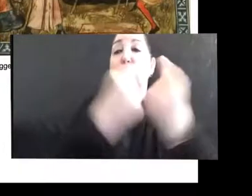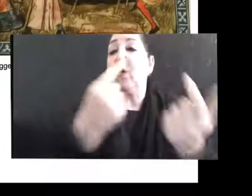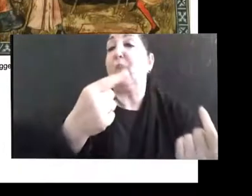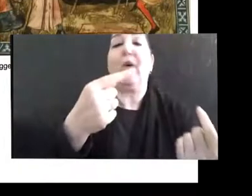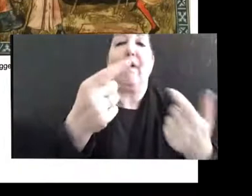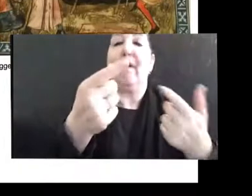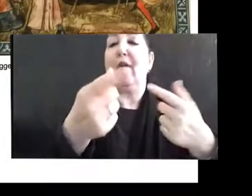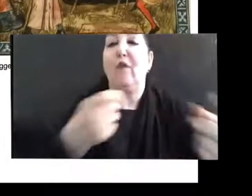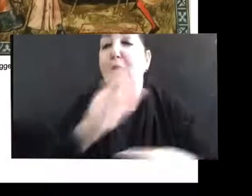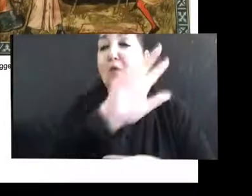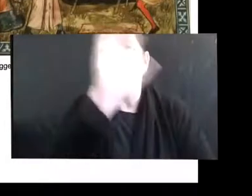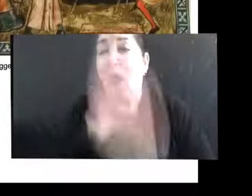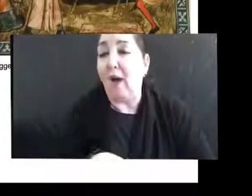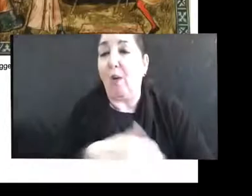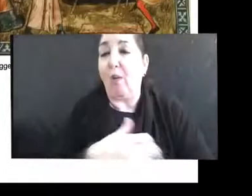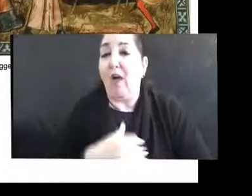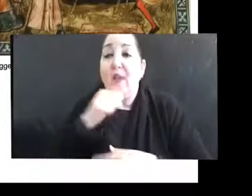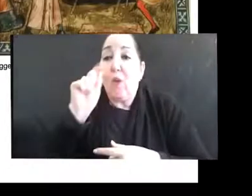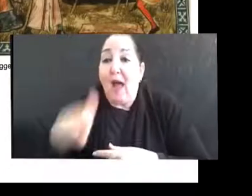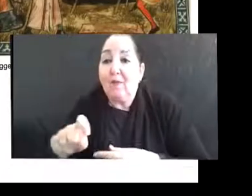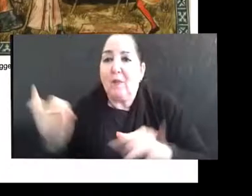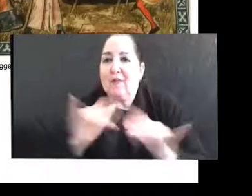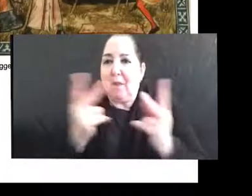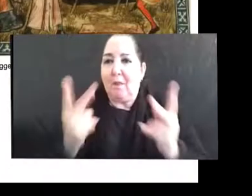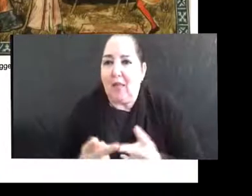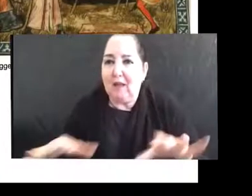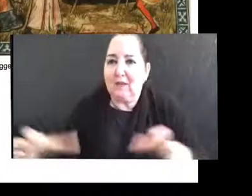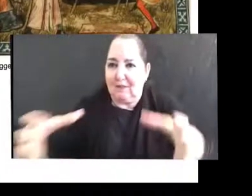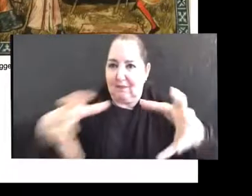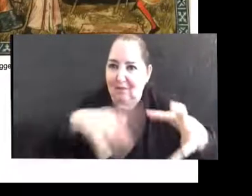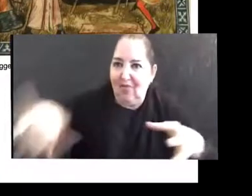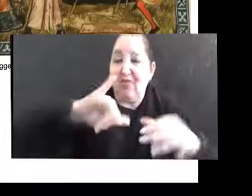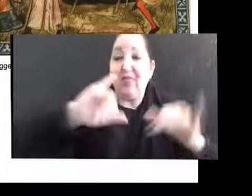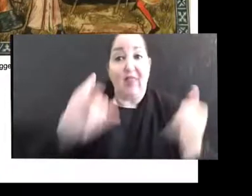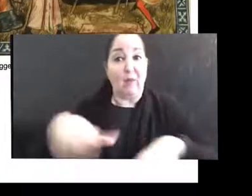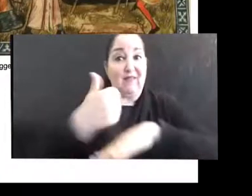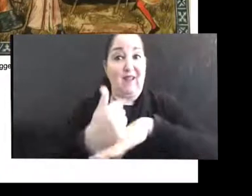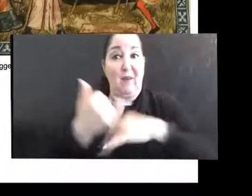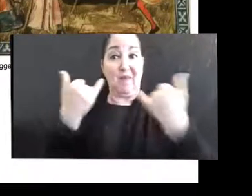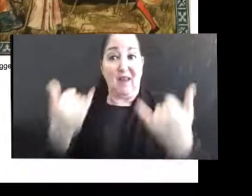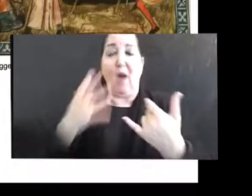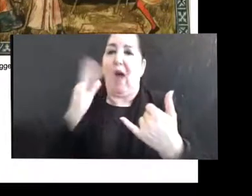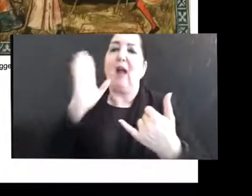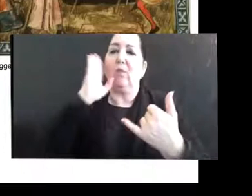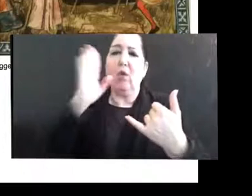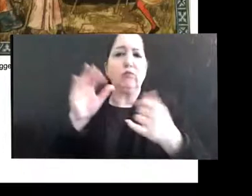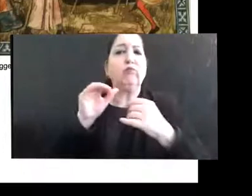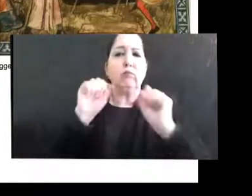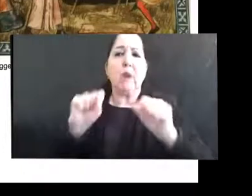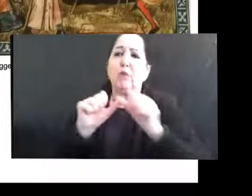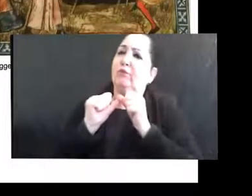same space. So those are tools to keep in some ways. But then